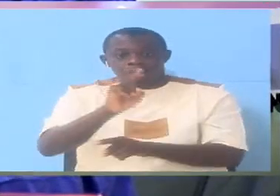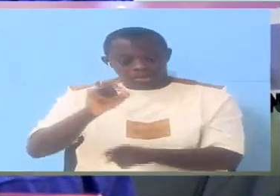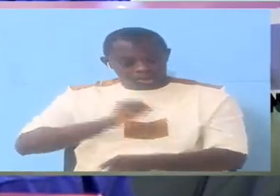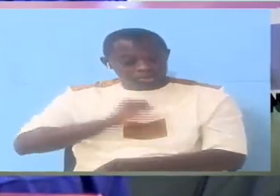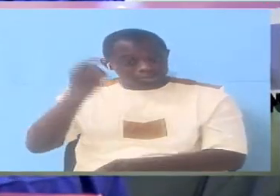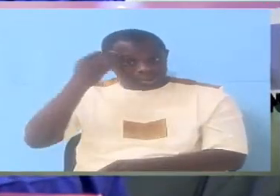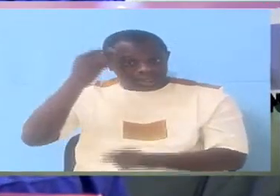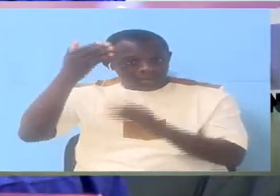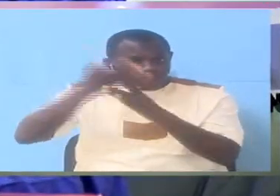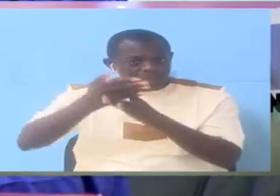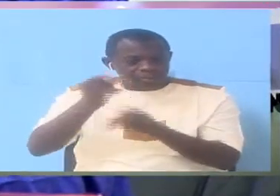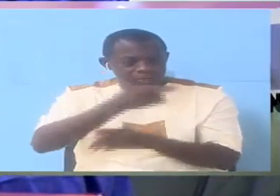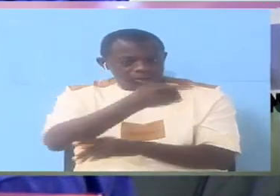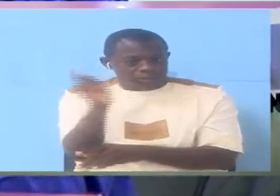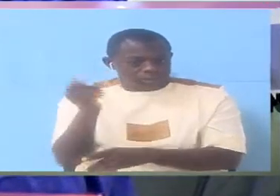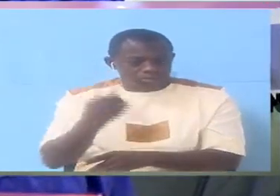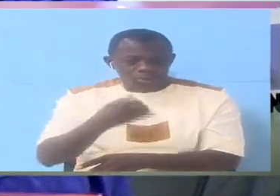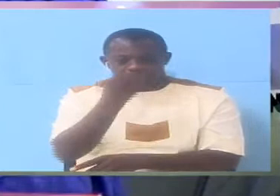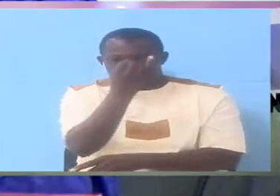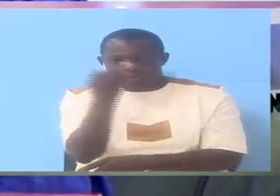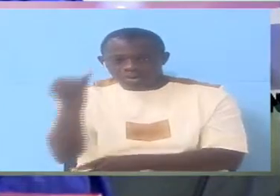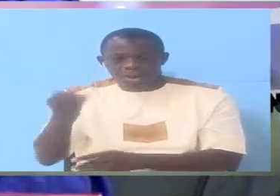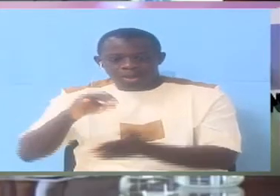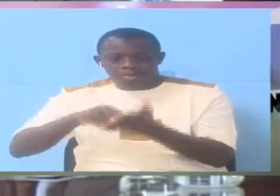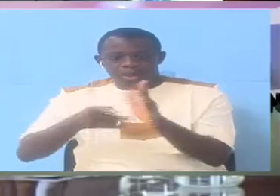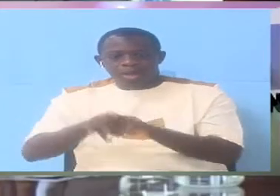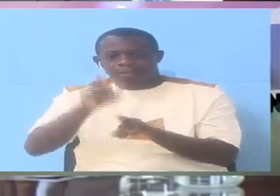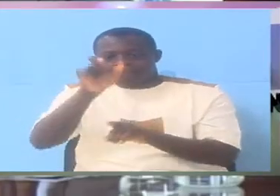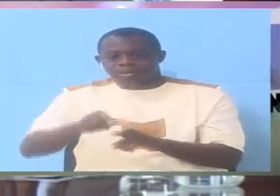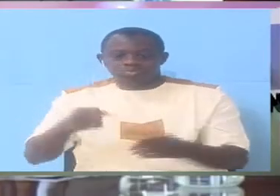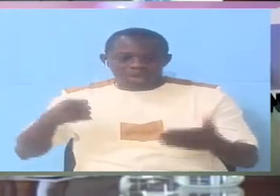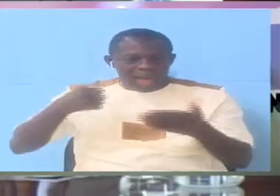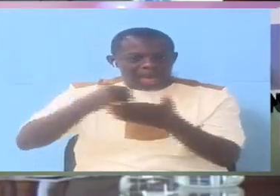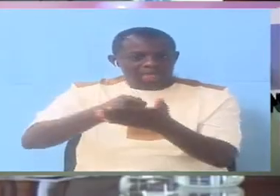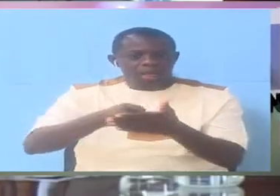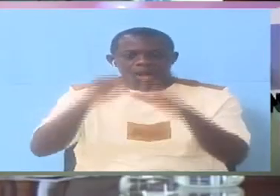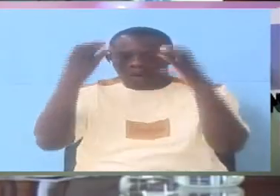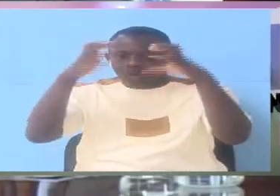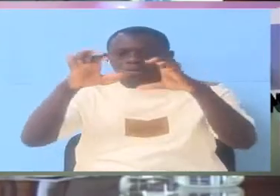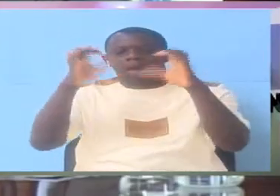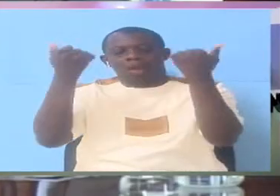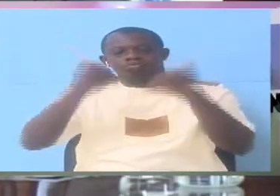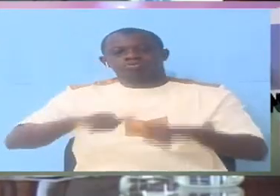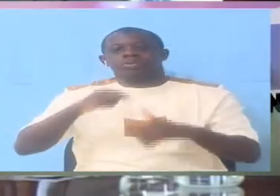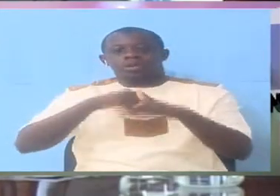believed completely that these individuals were mercenaries. Sorry, just a second.